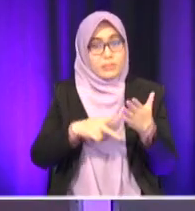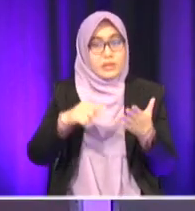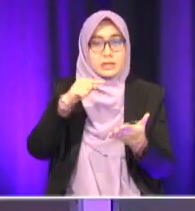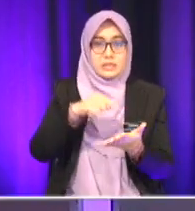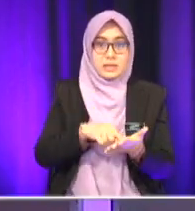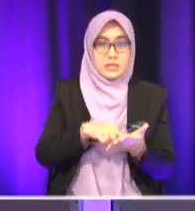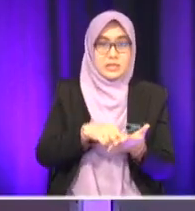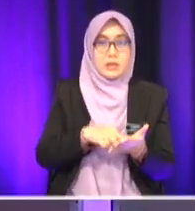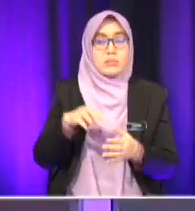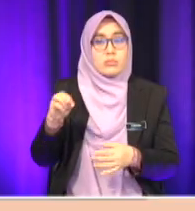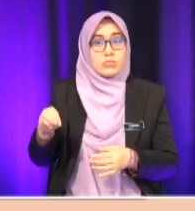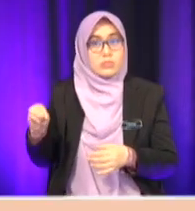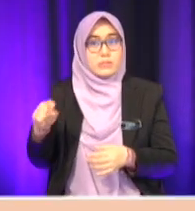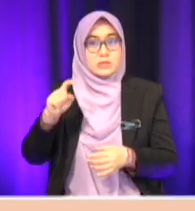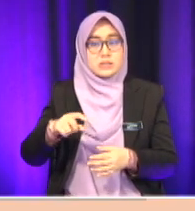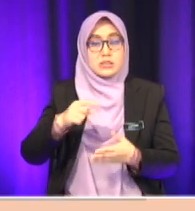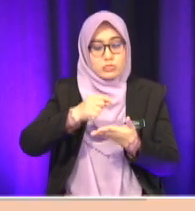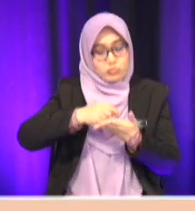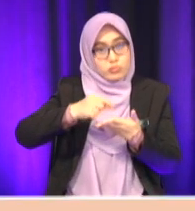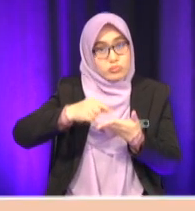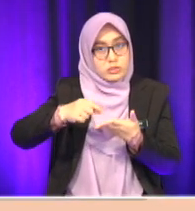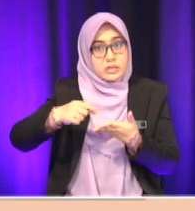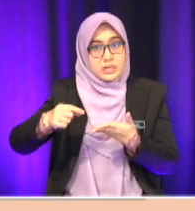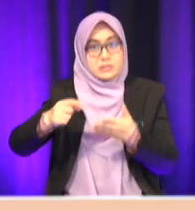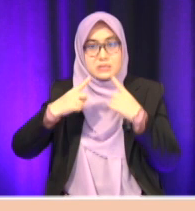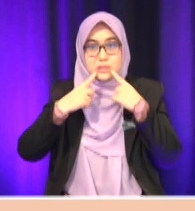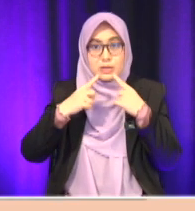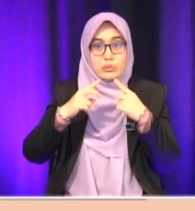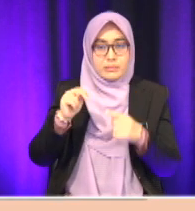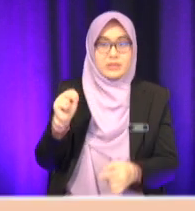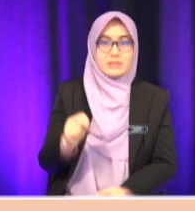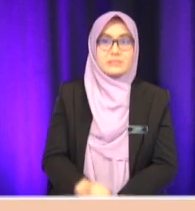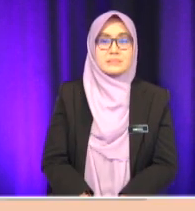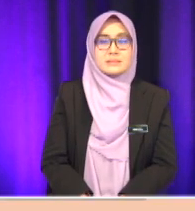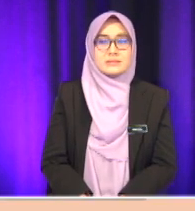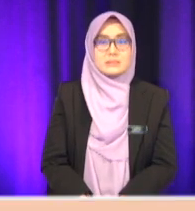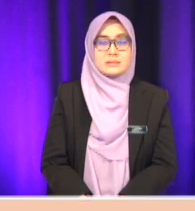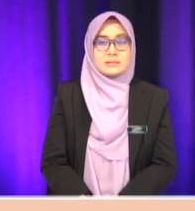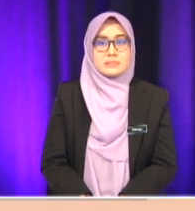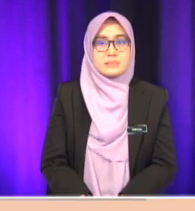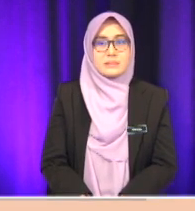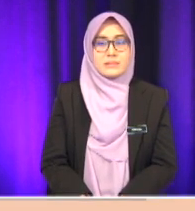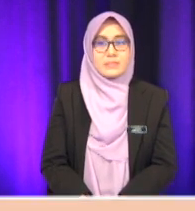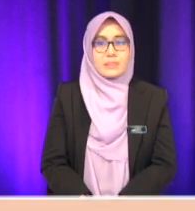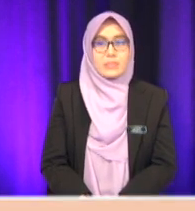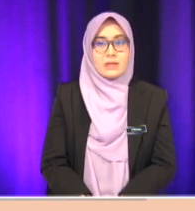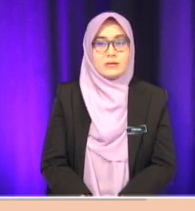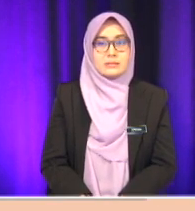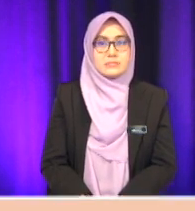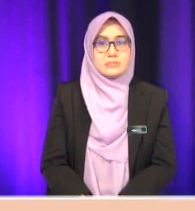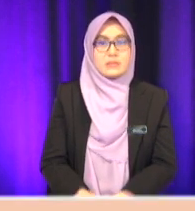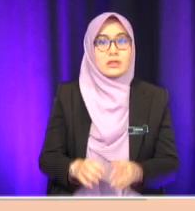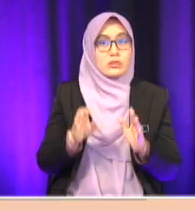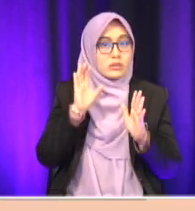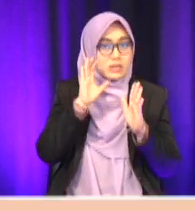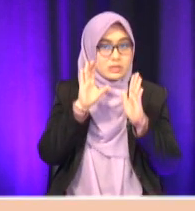write your response here. Okay, you have to write your response here. Example just now is number